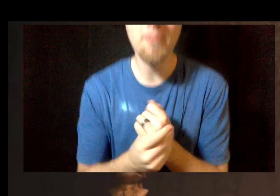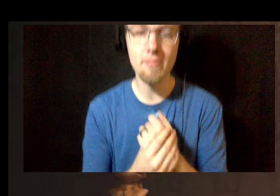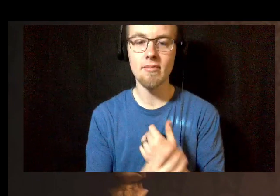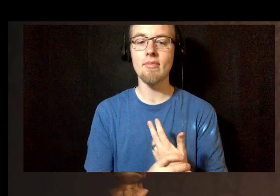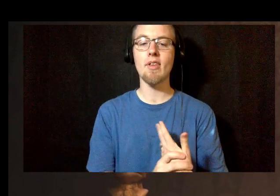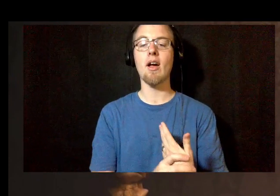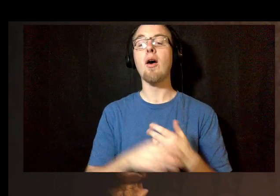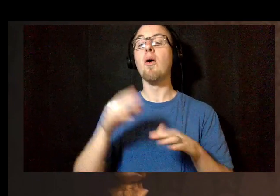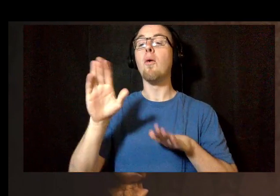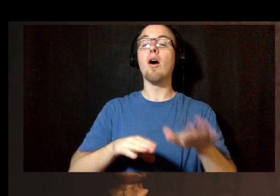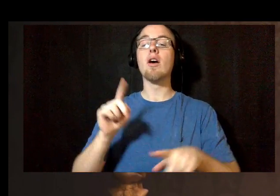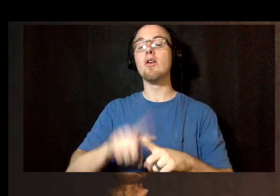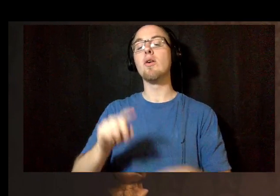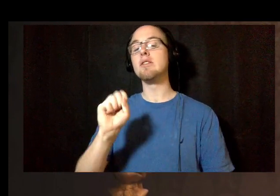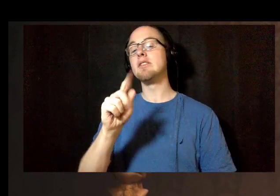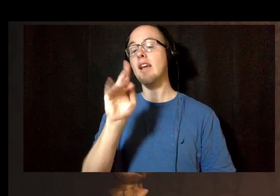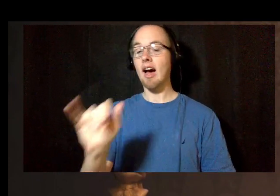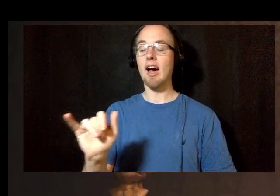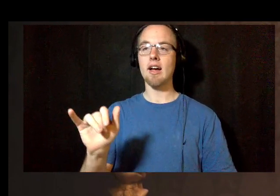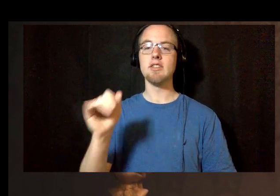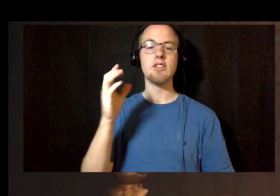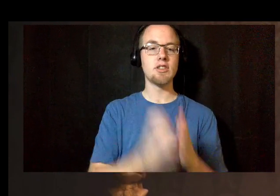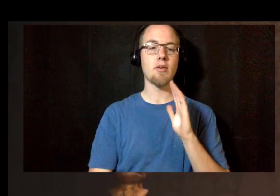Walking to Sky, Chapter 1.